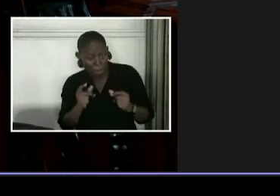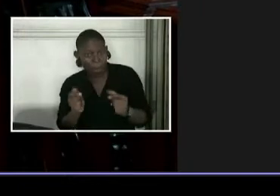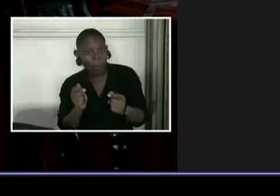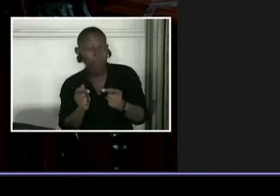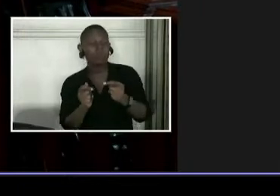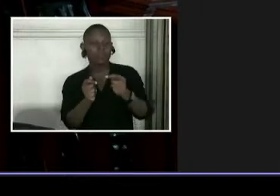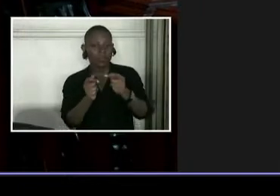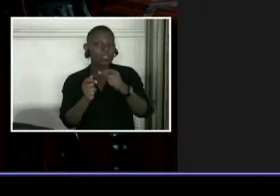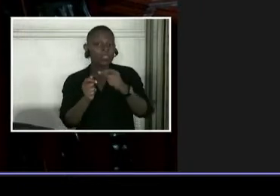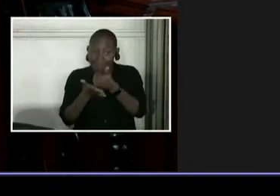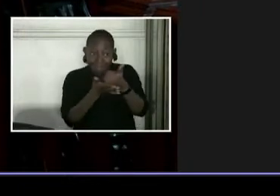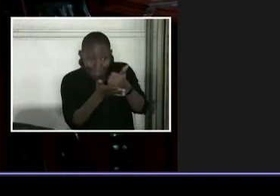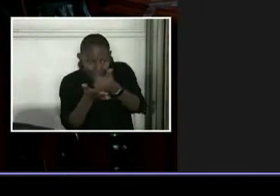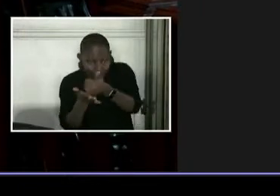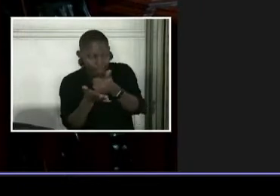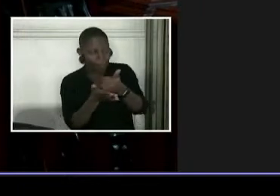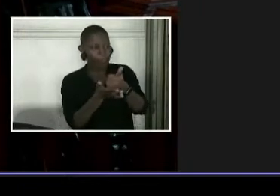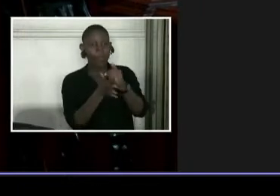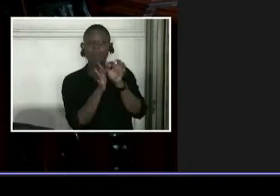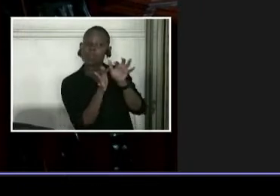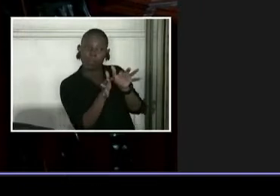victims. You'll remember that in